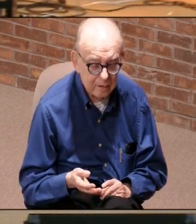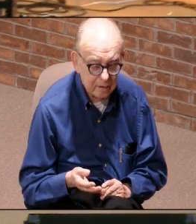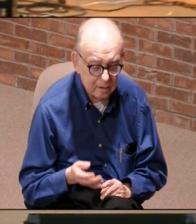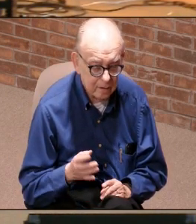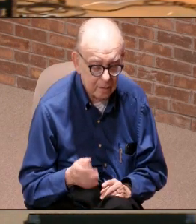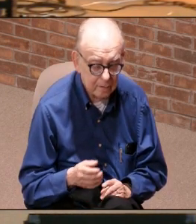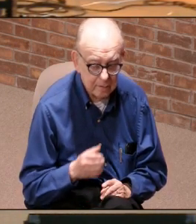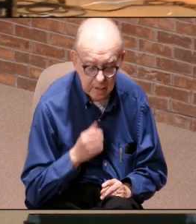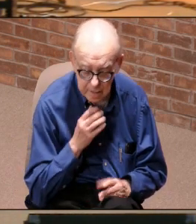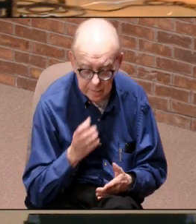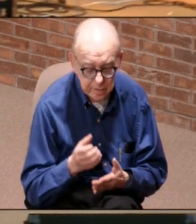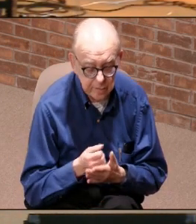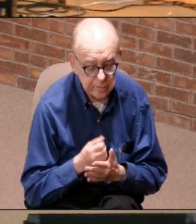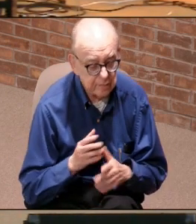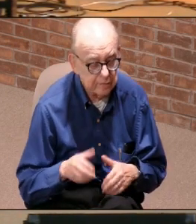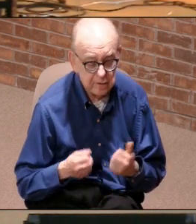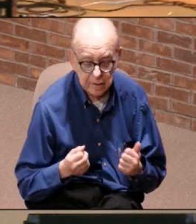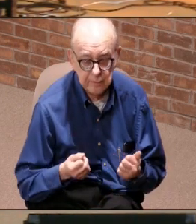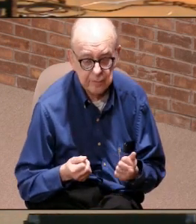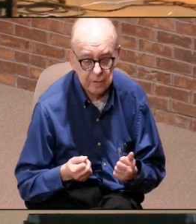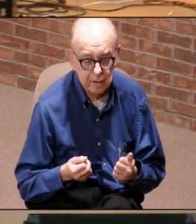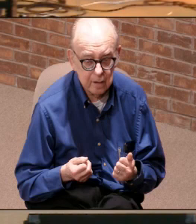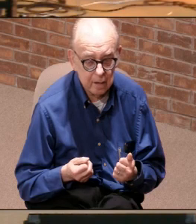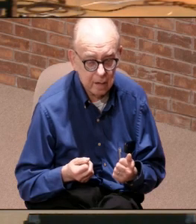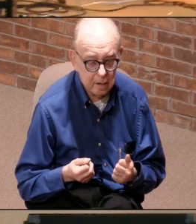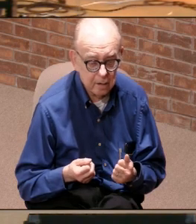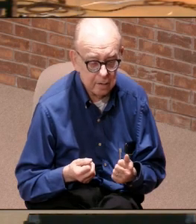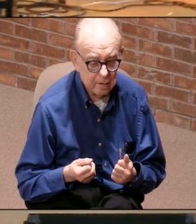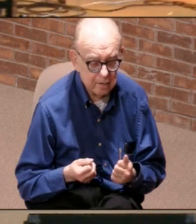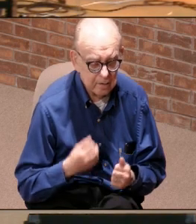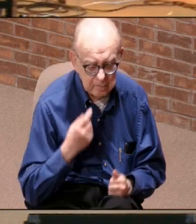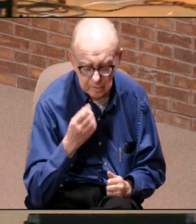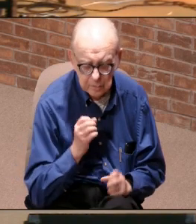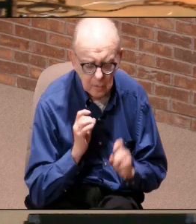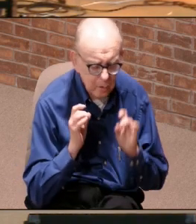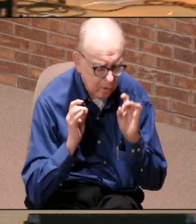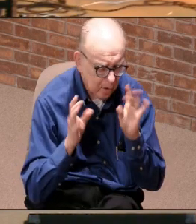You really didn't deserve to live. You're so grotesque.